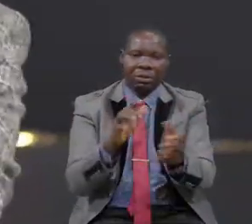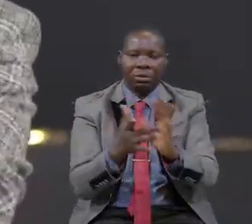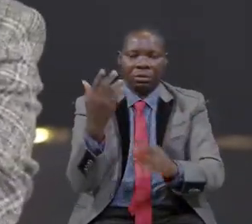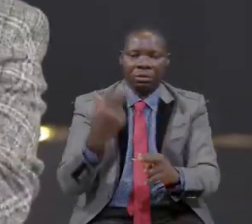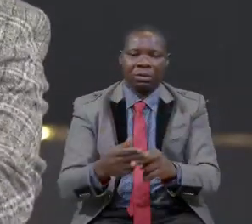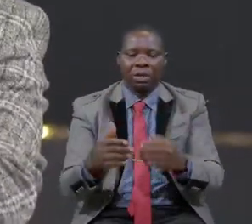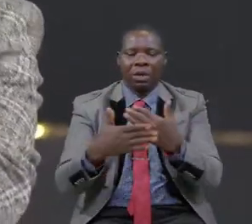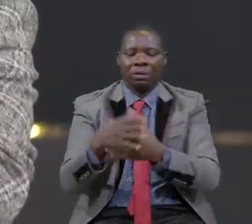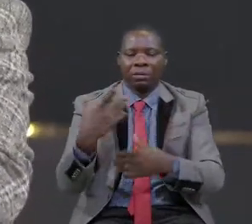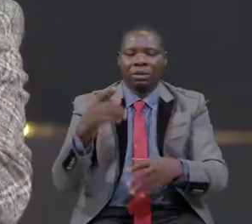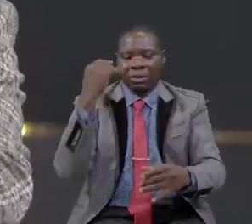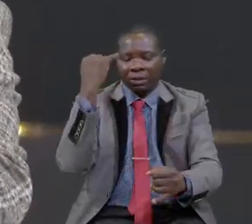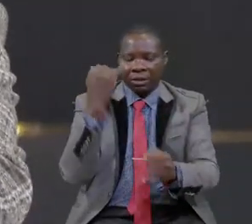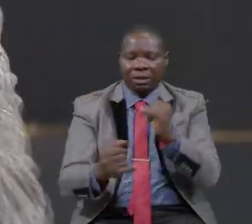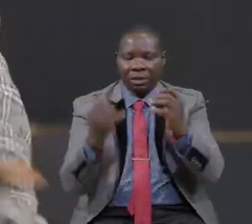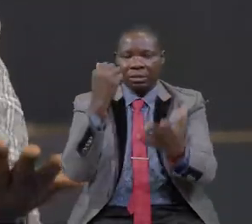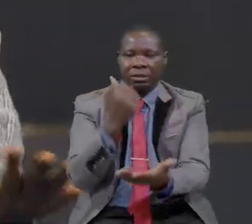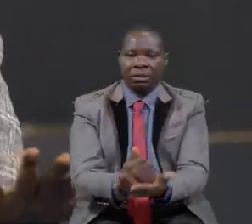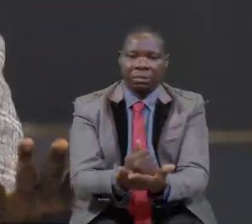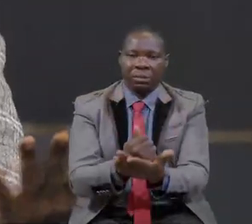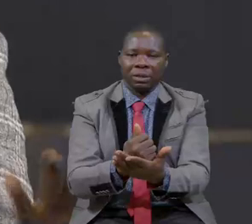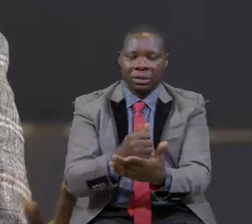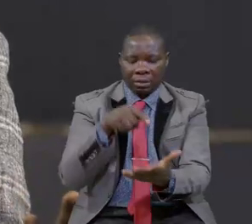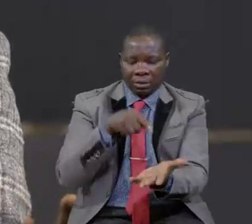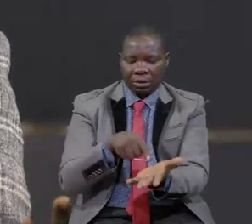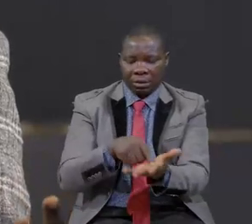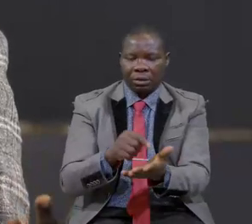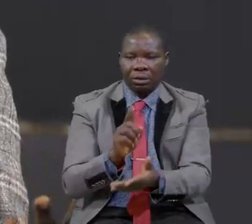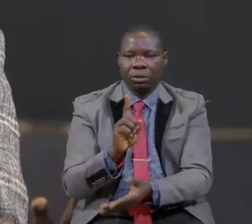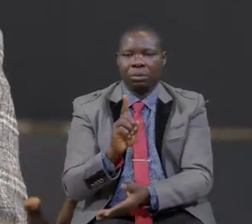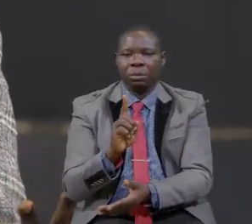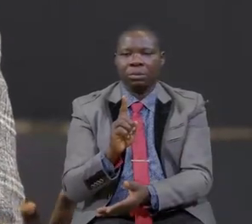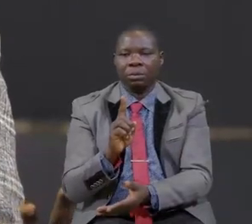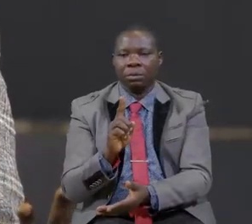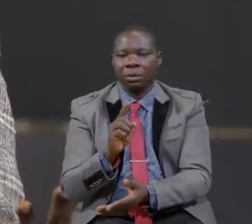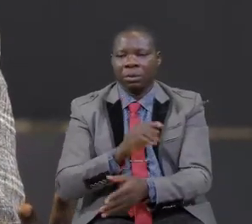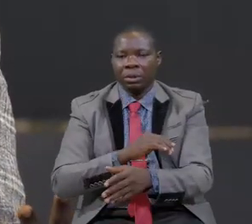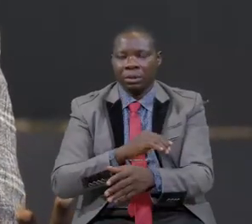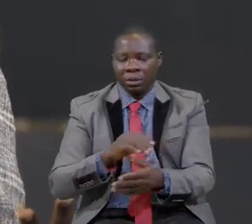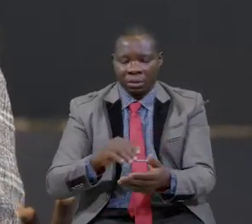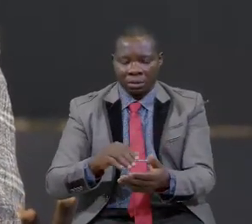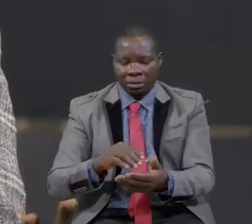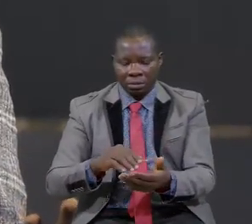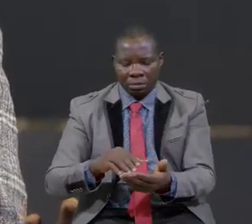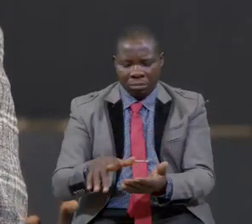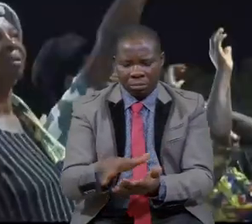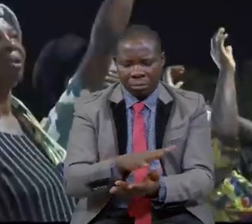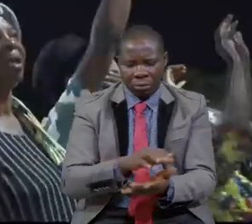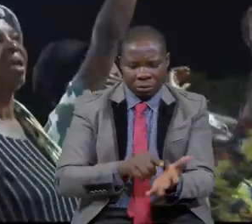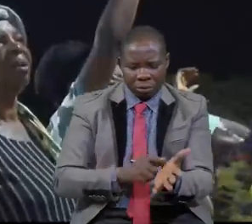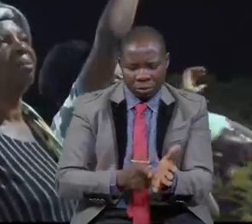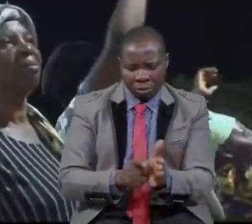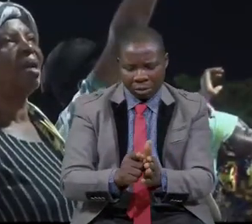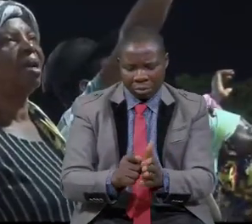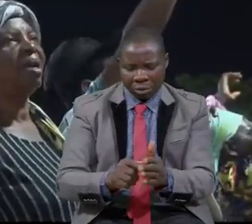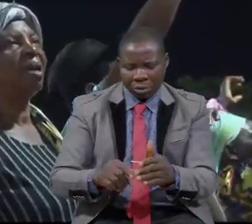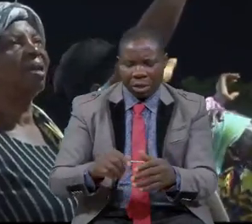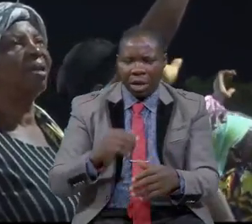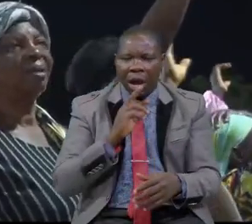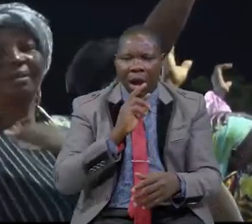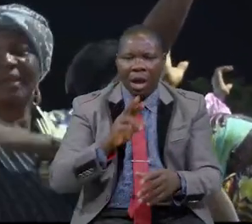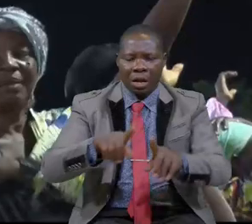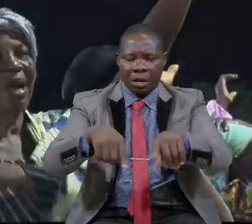final amen, check up. Those serpents and scorpions are gone.